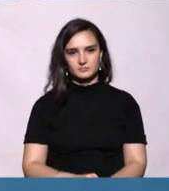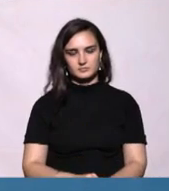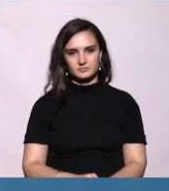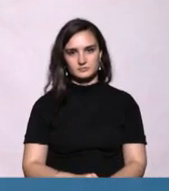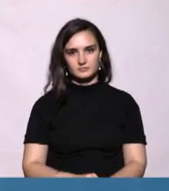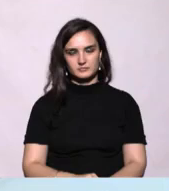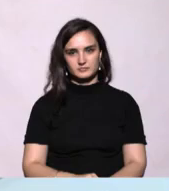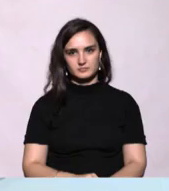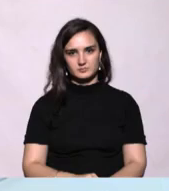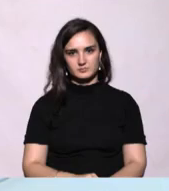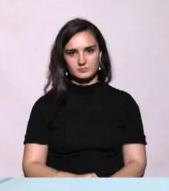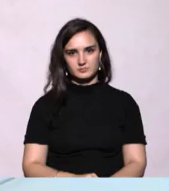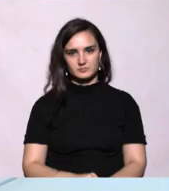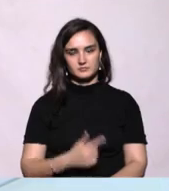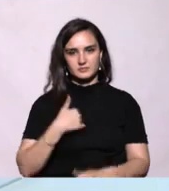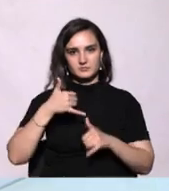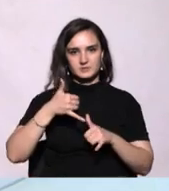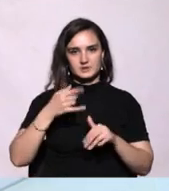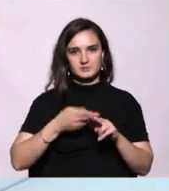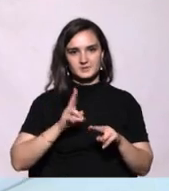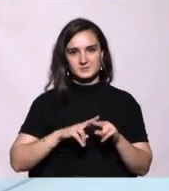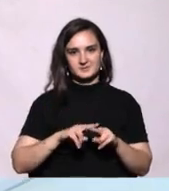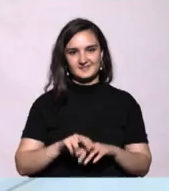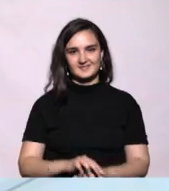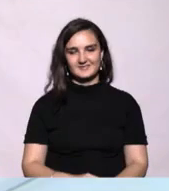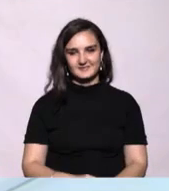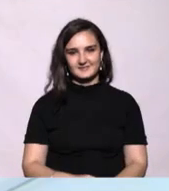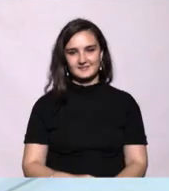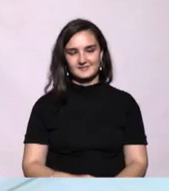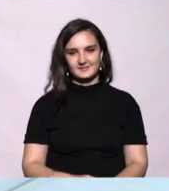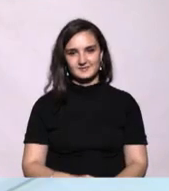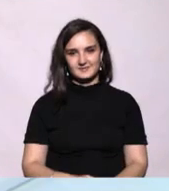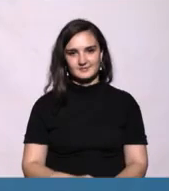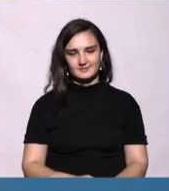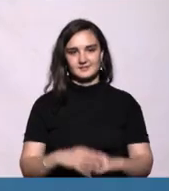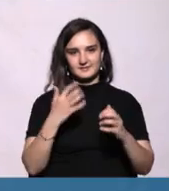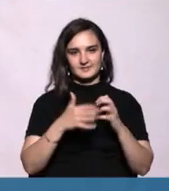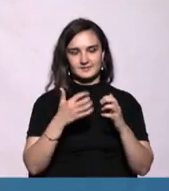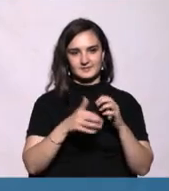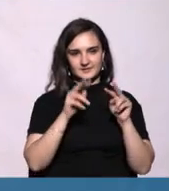Why I am so tall. And do gardening.